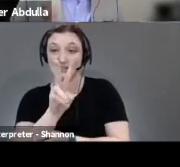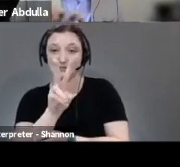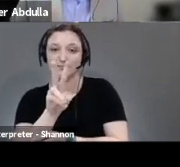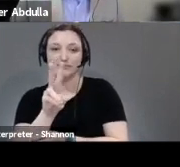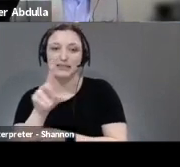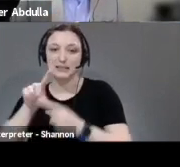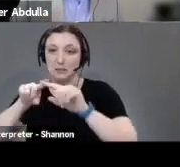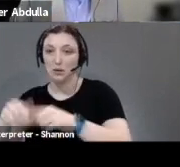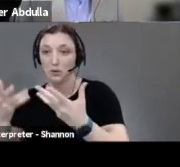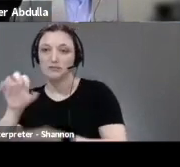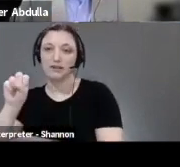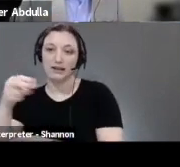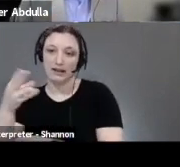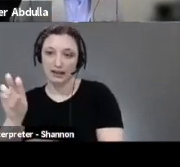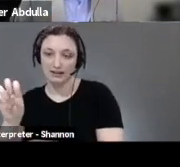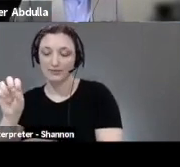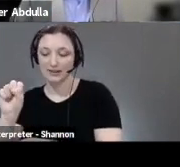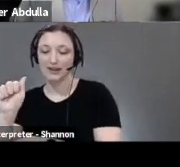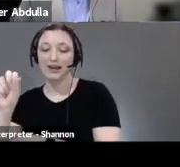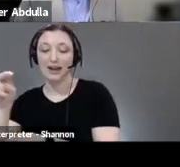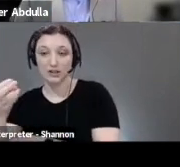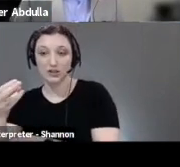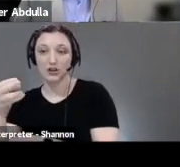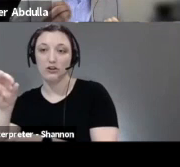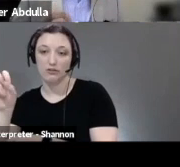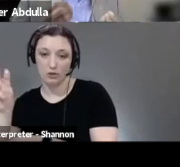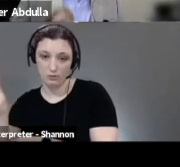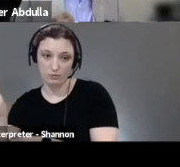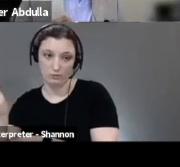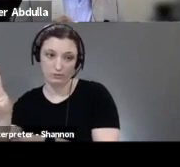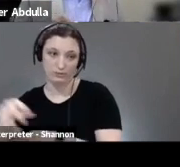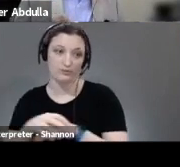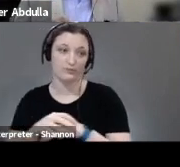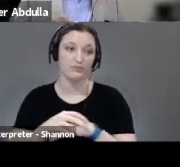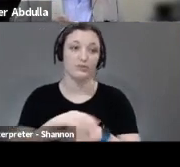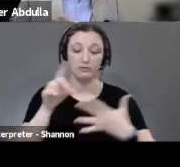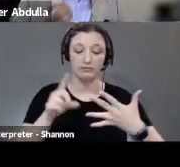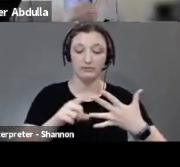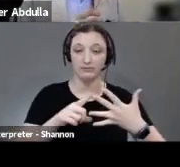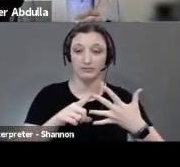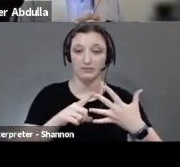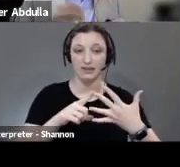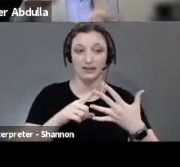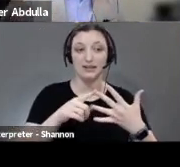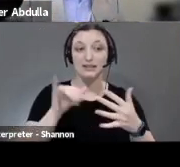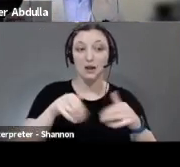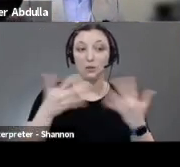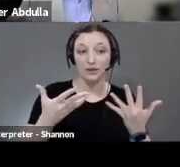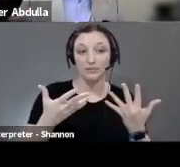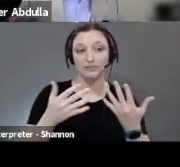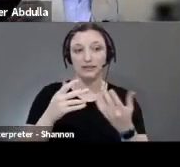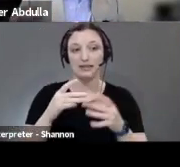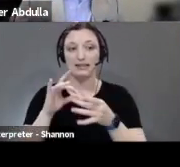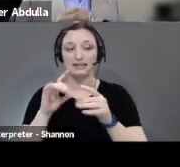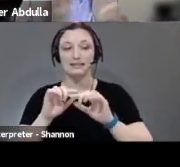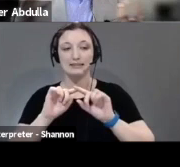Stock options, the purpose of those I like to articulate as a form of equity compensation. So not cash compensation, equity